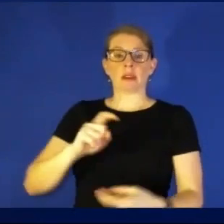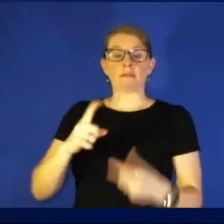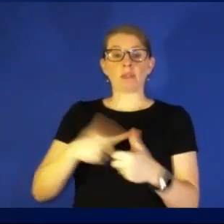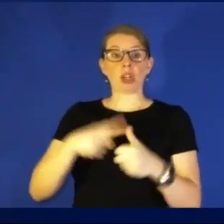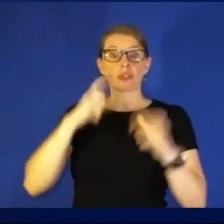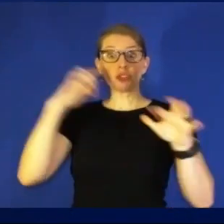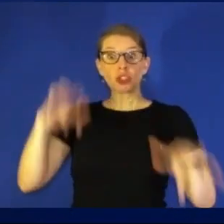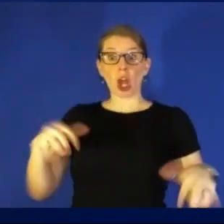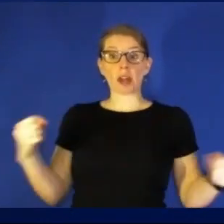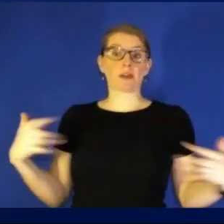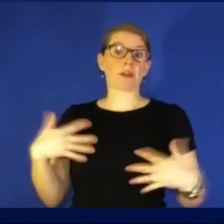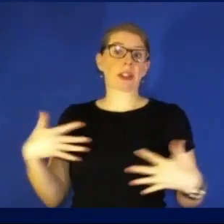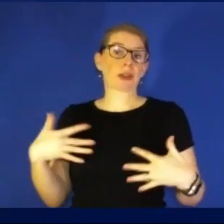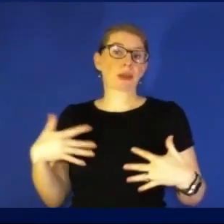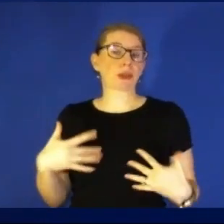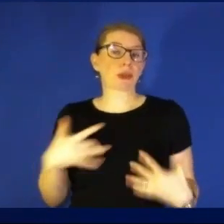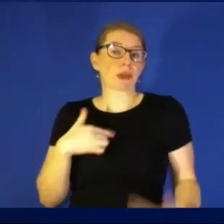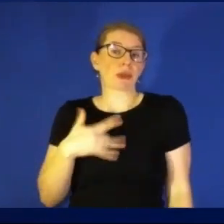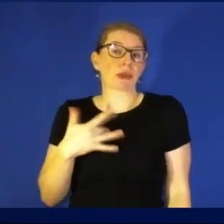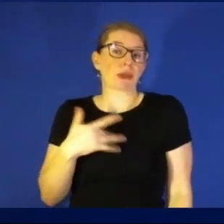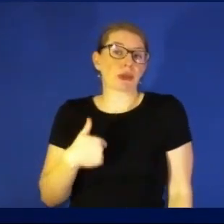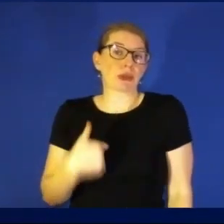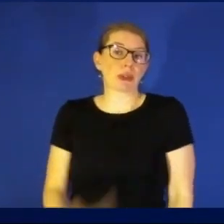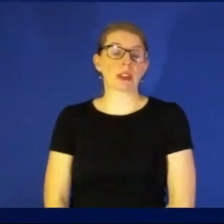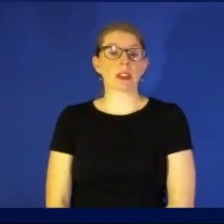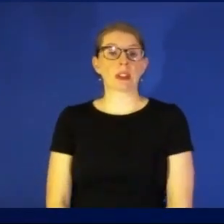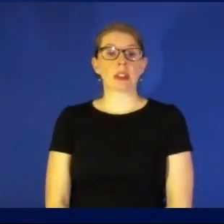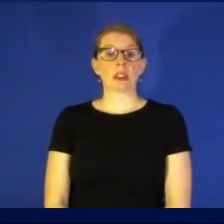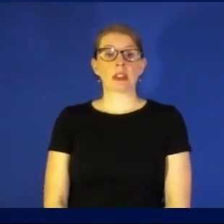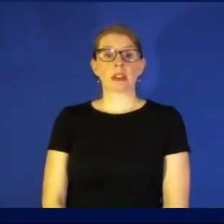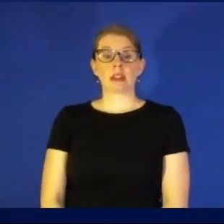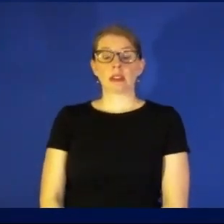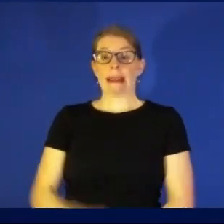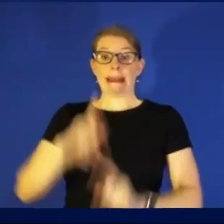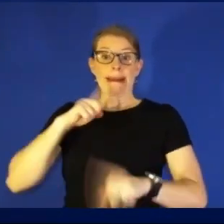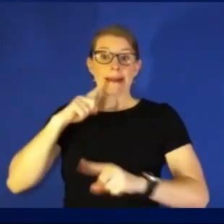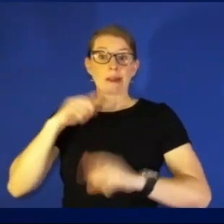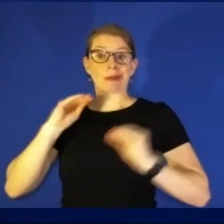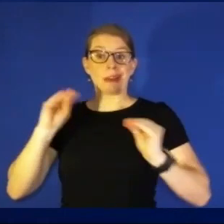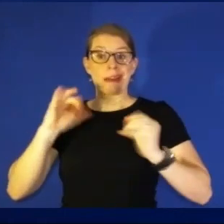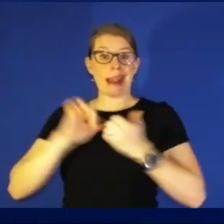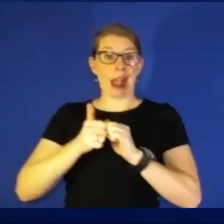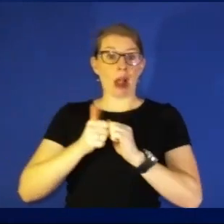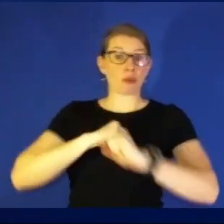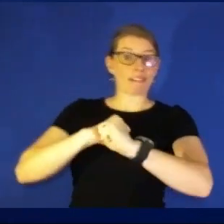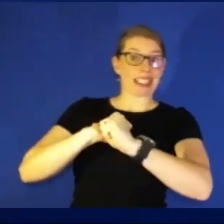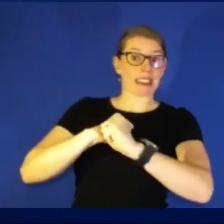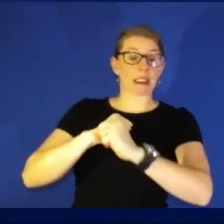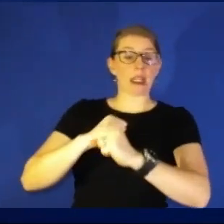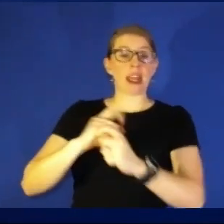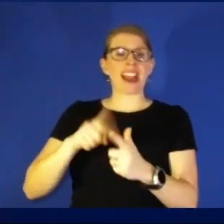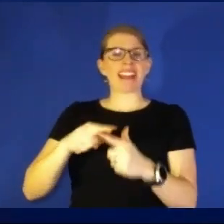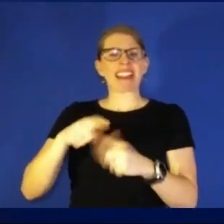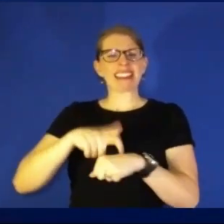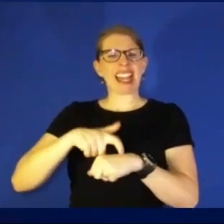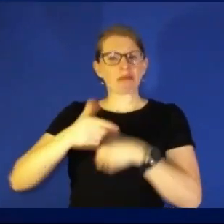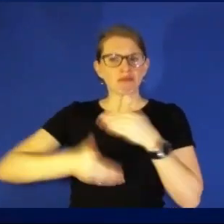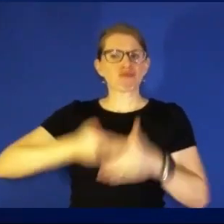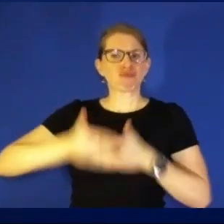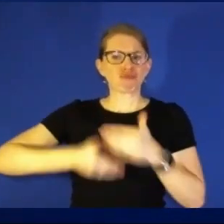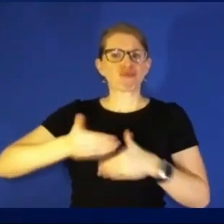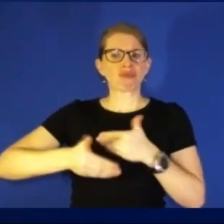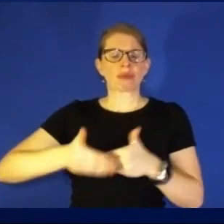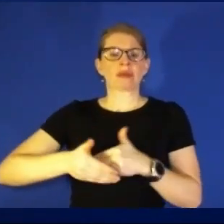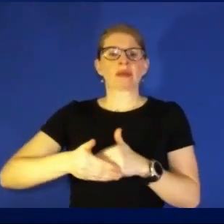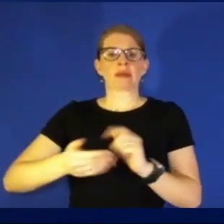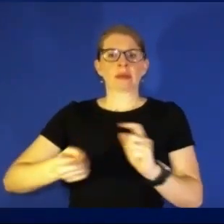fear because we didn't have answers about how to prevent it. And then over time, as